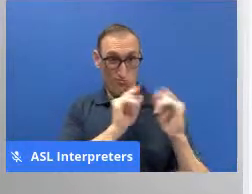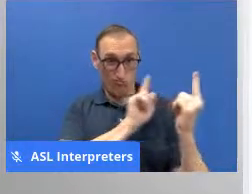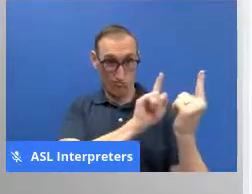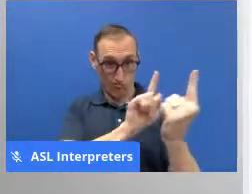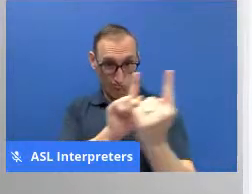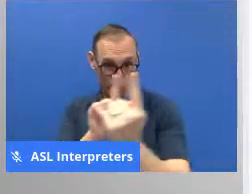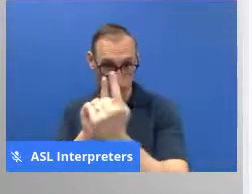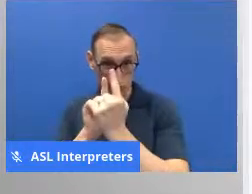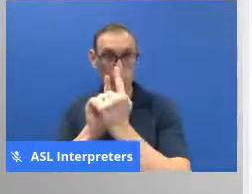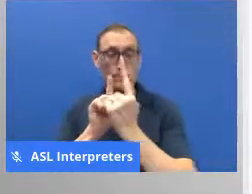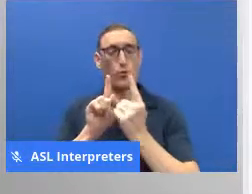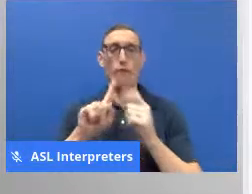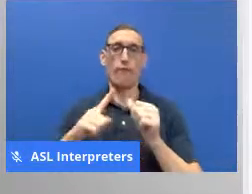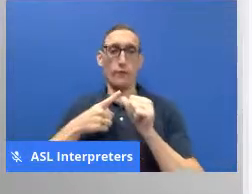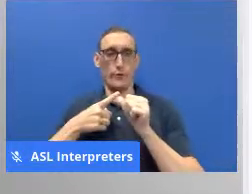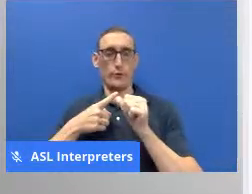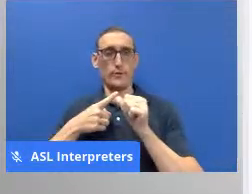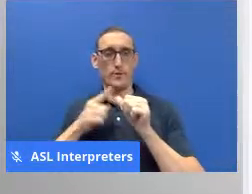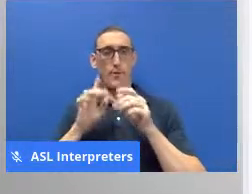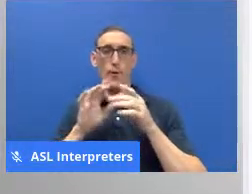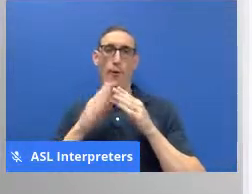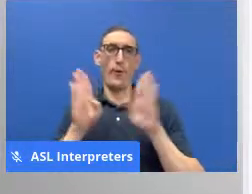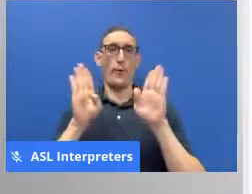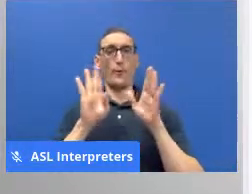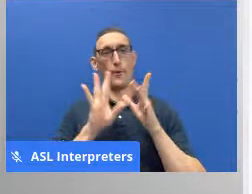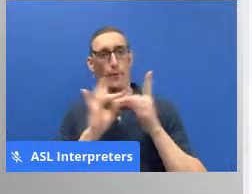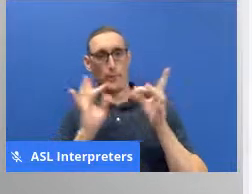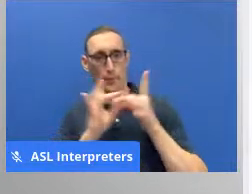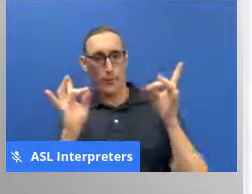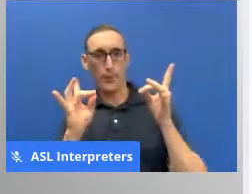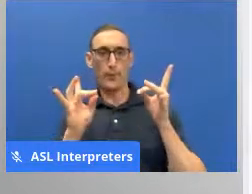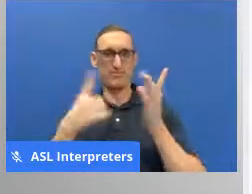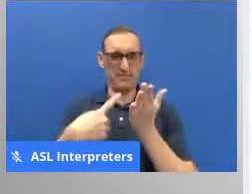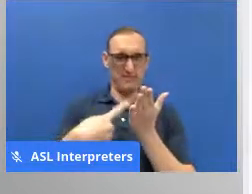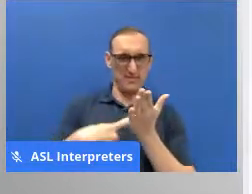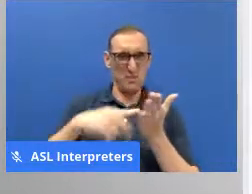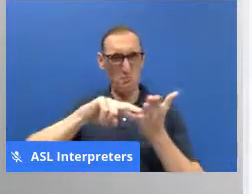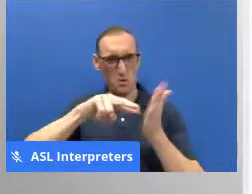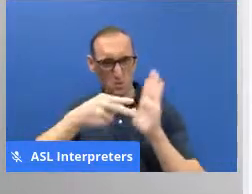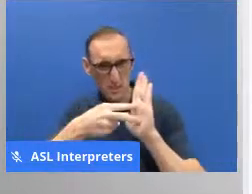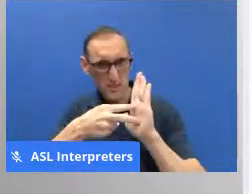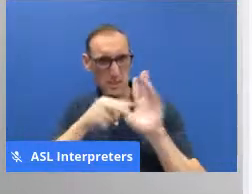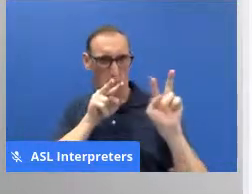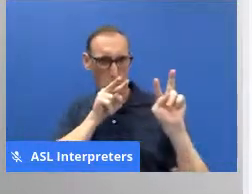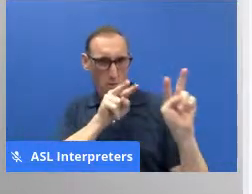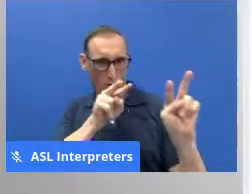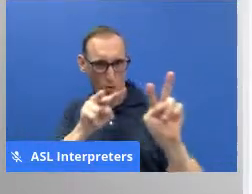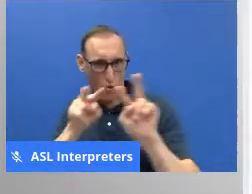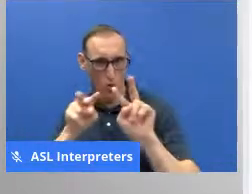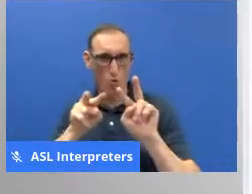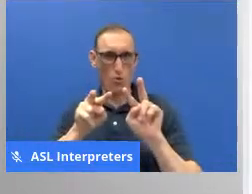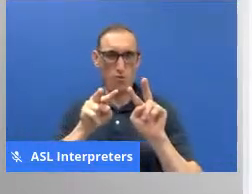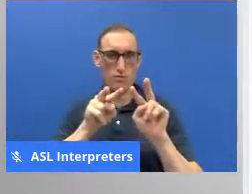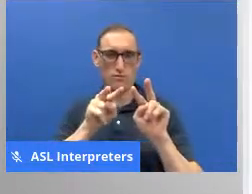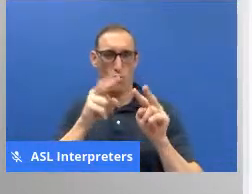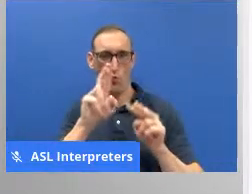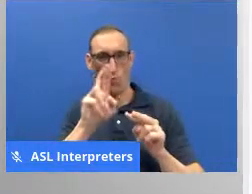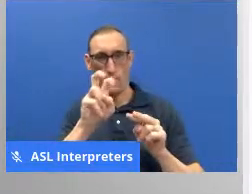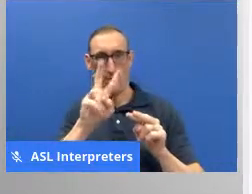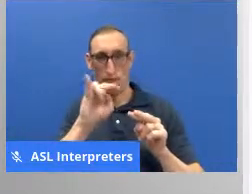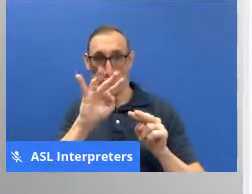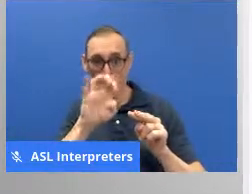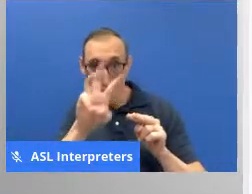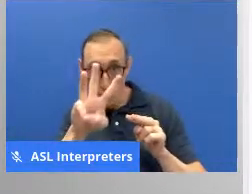do their opening remarks and talk about the purpose and the process of the monitoring review. And then I